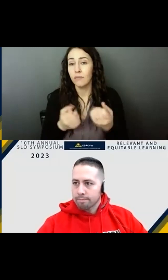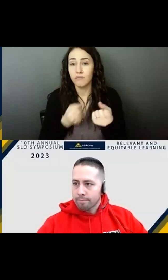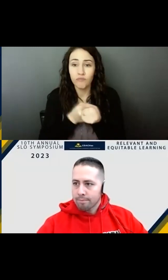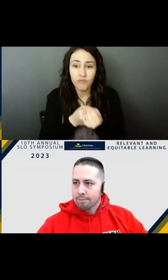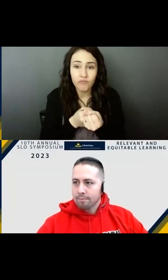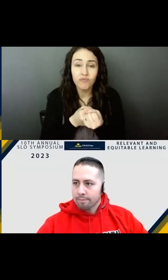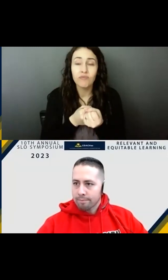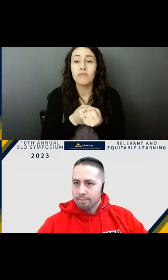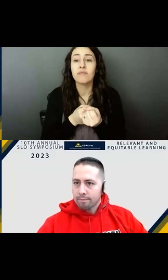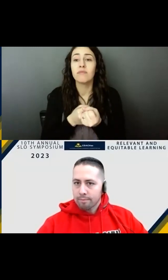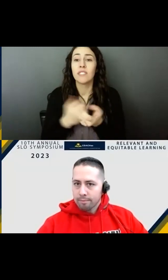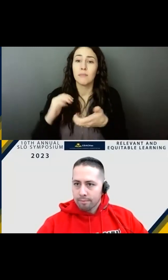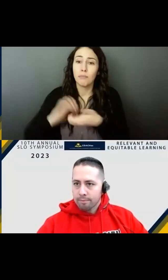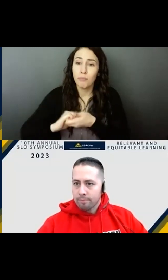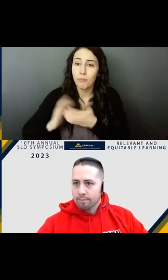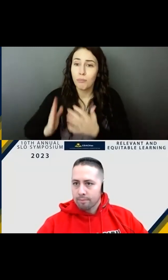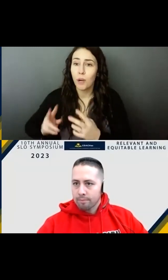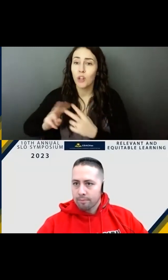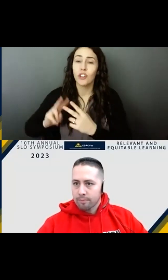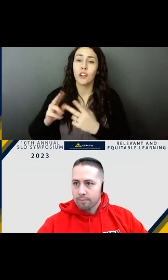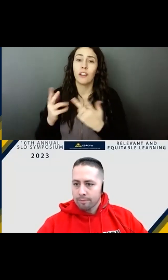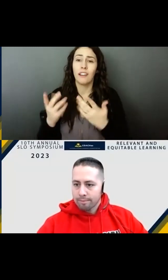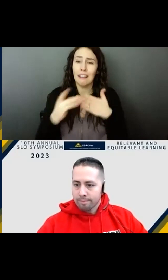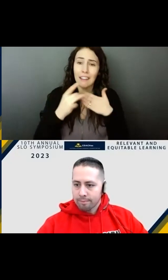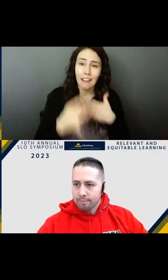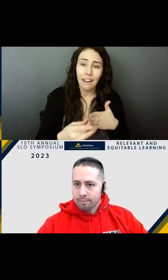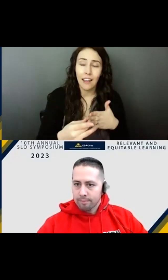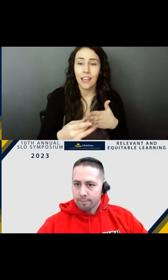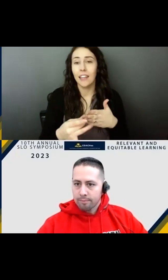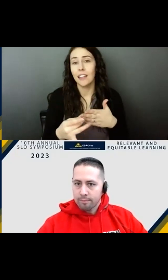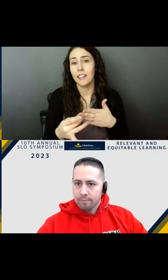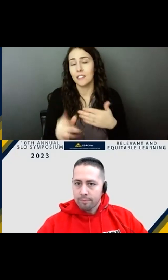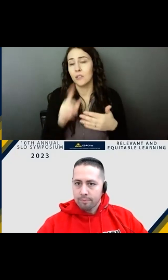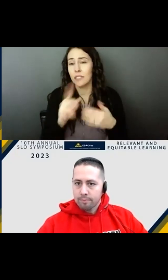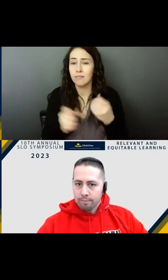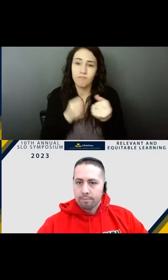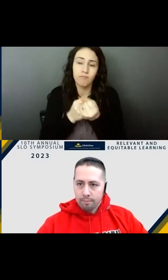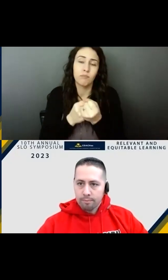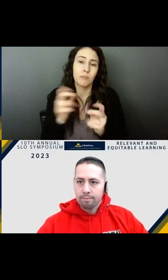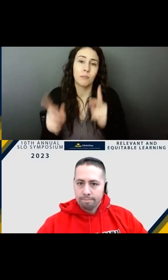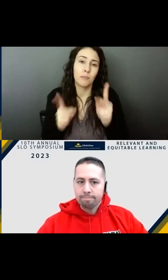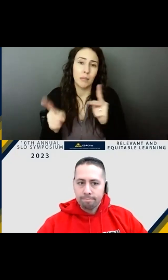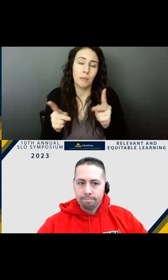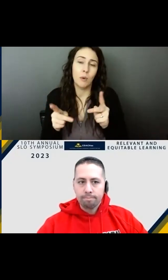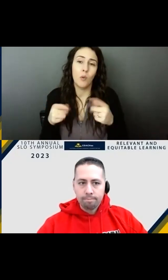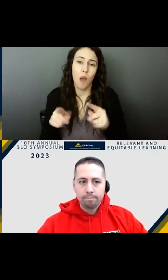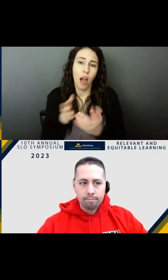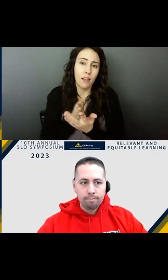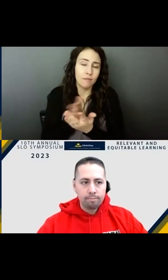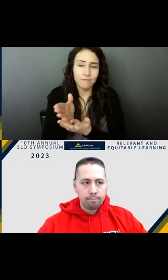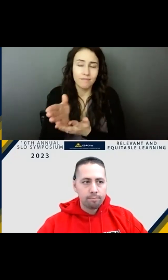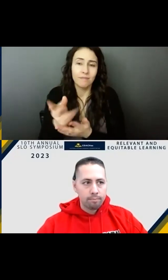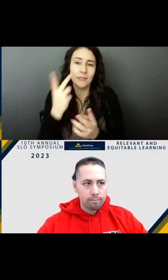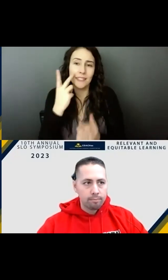thought partner, a guide, and to really support folks as they go through their own self-reflective